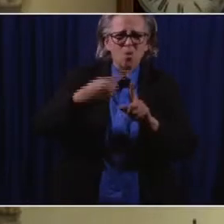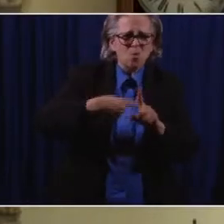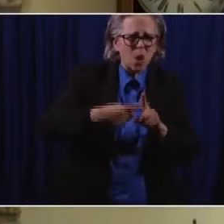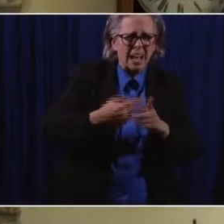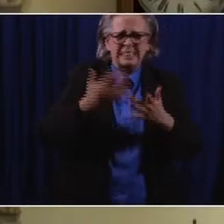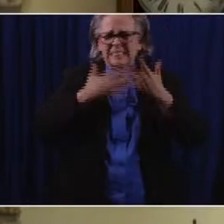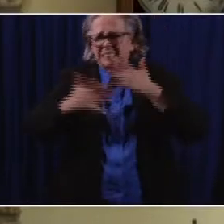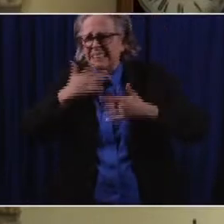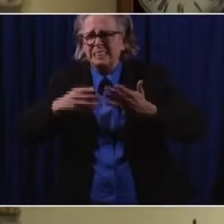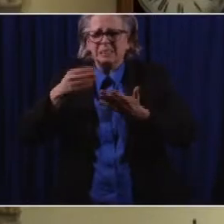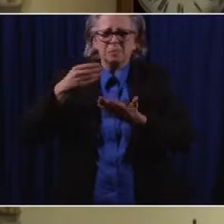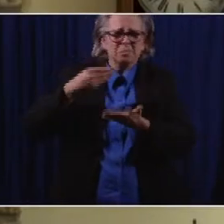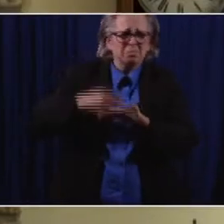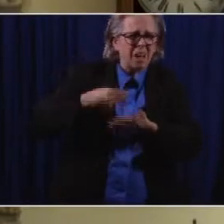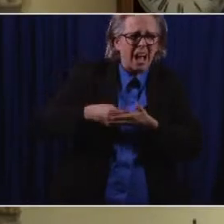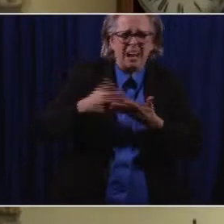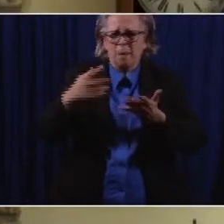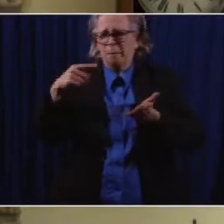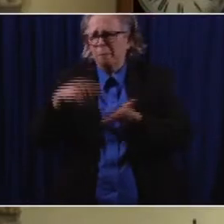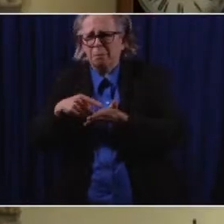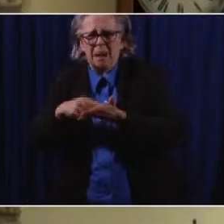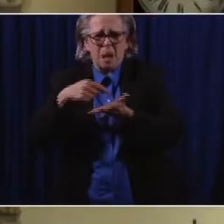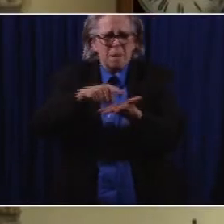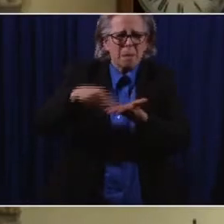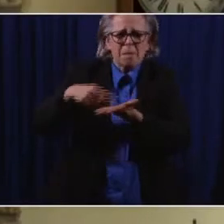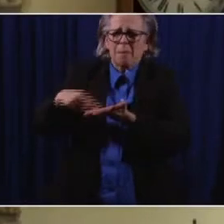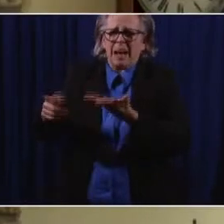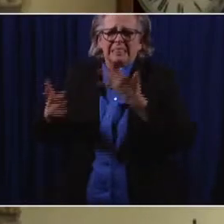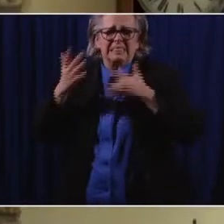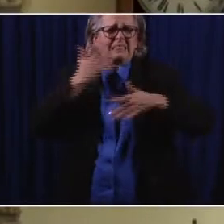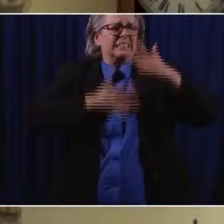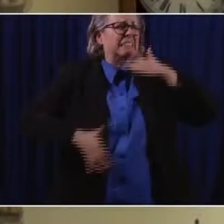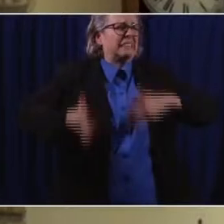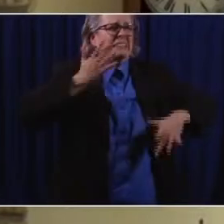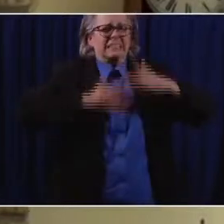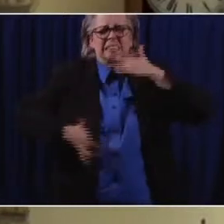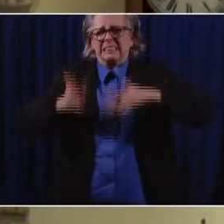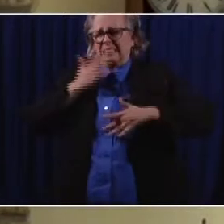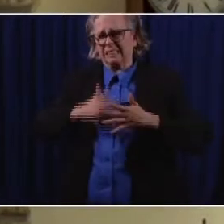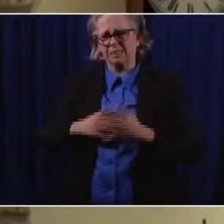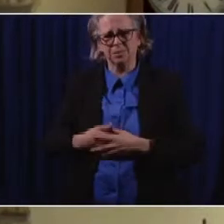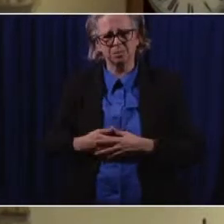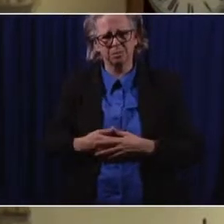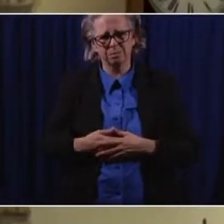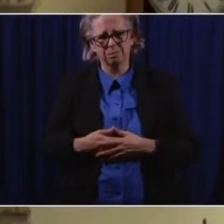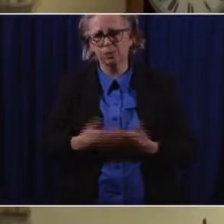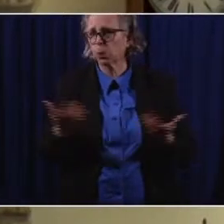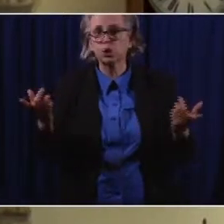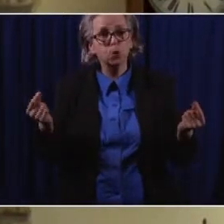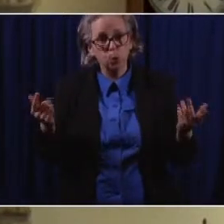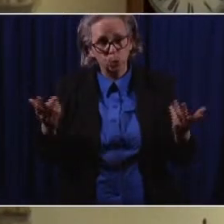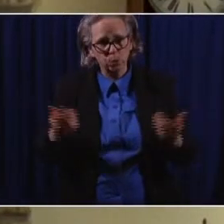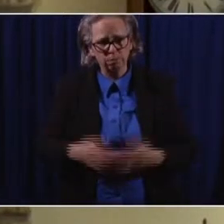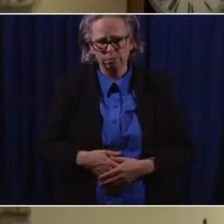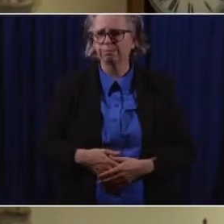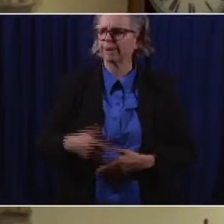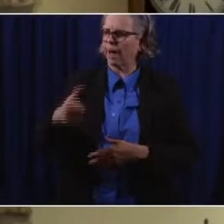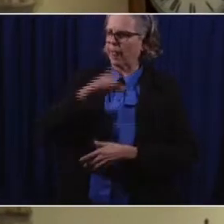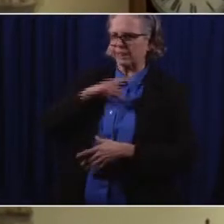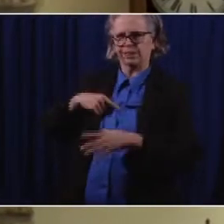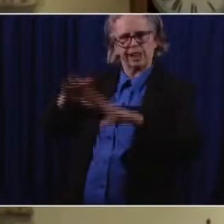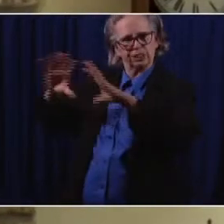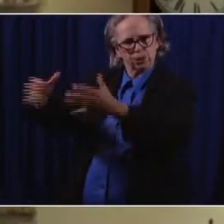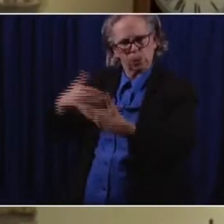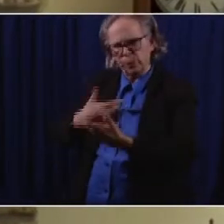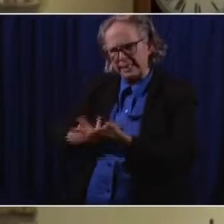bills. We are working closely with our partners in the General Assembly and hope to have something to announce